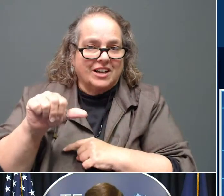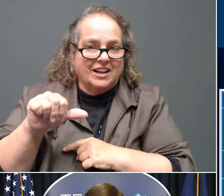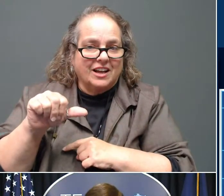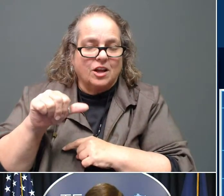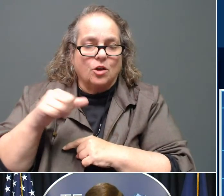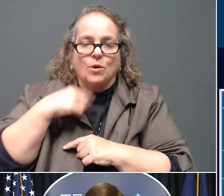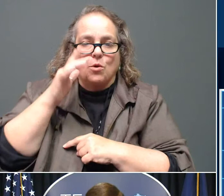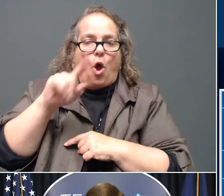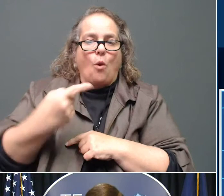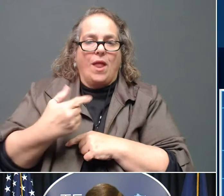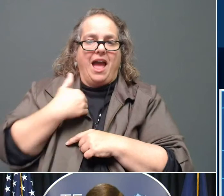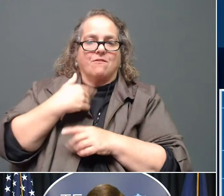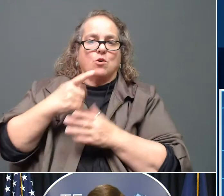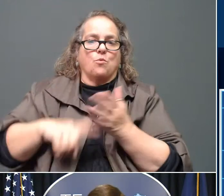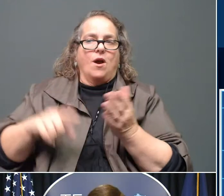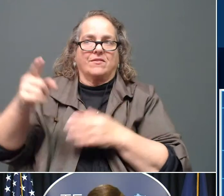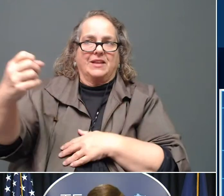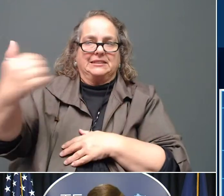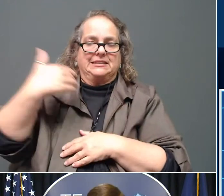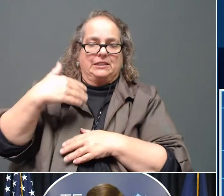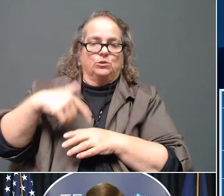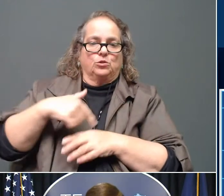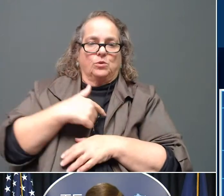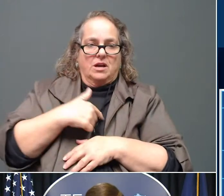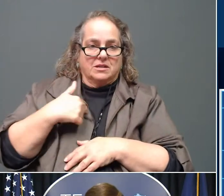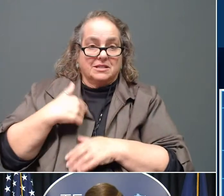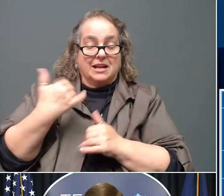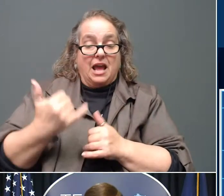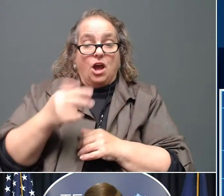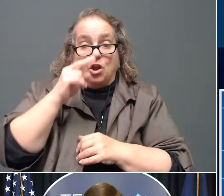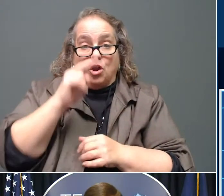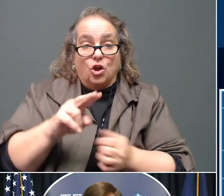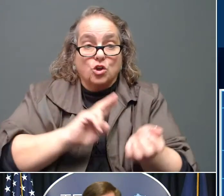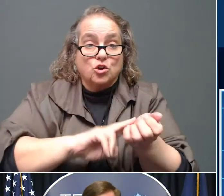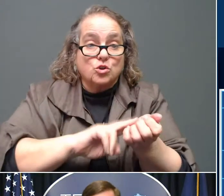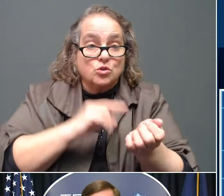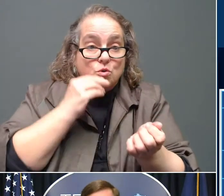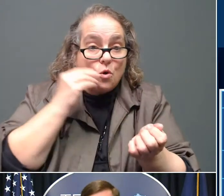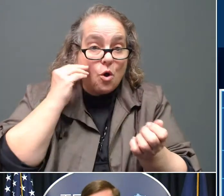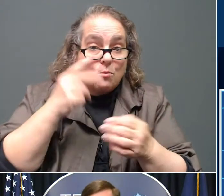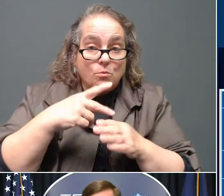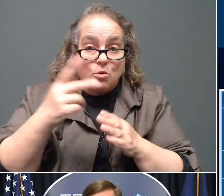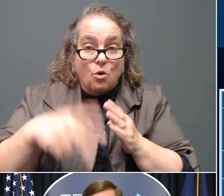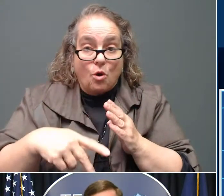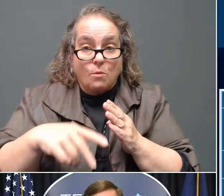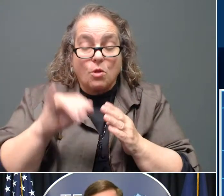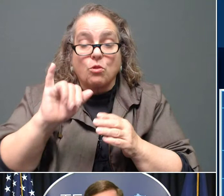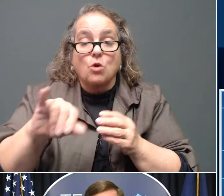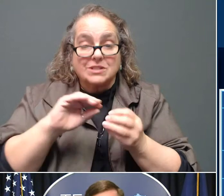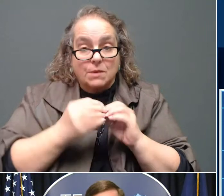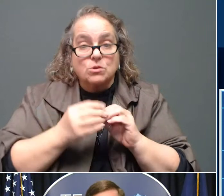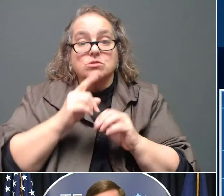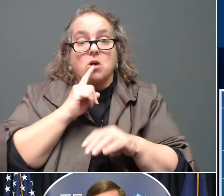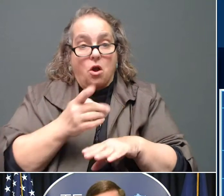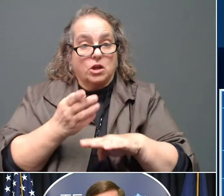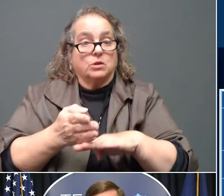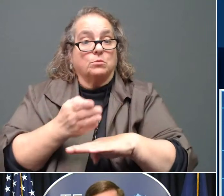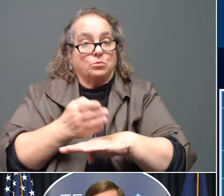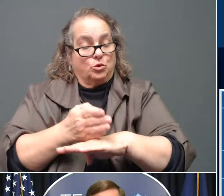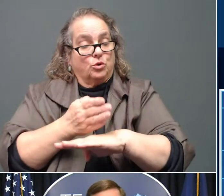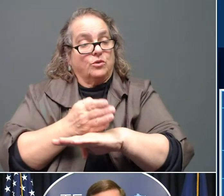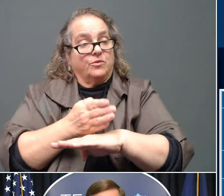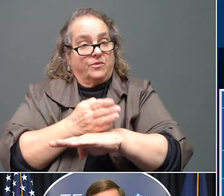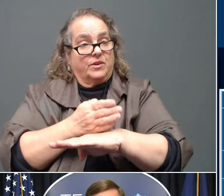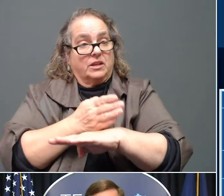to us that week. Now look at the long-term care program. Those numbers are getting better. That's because